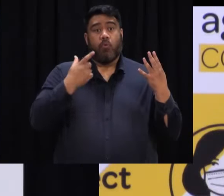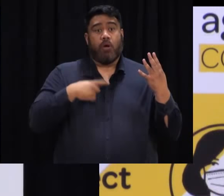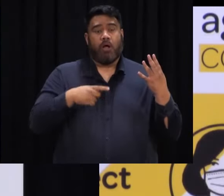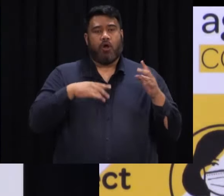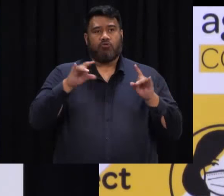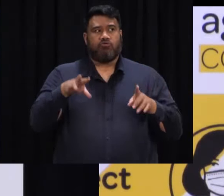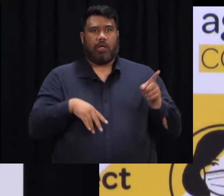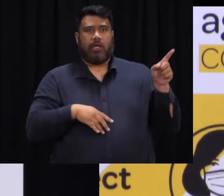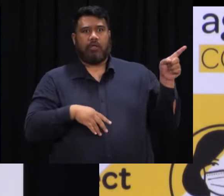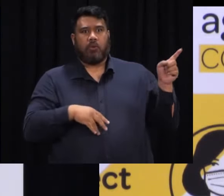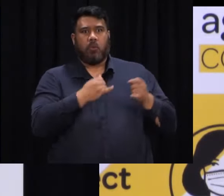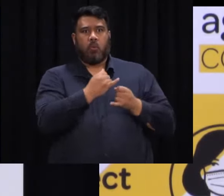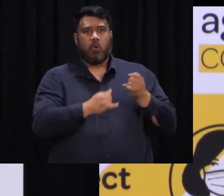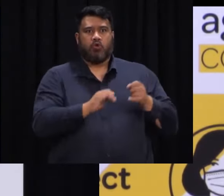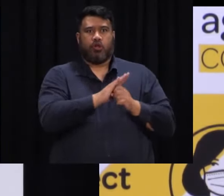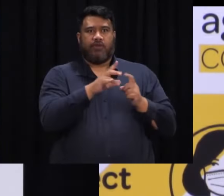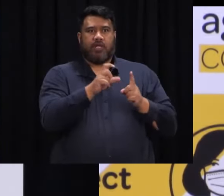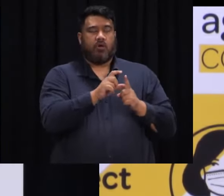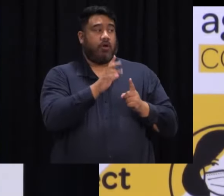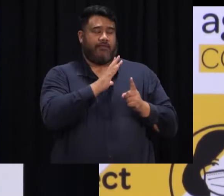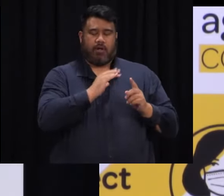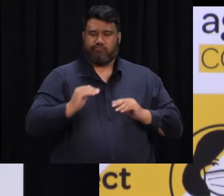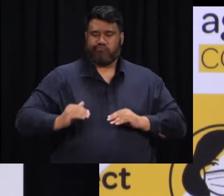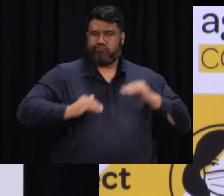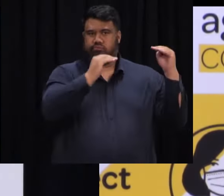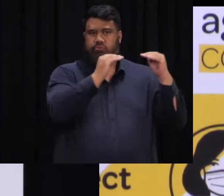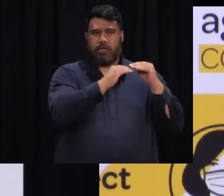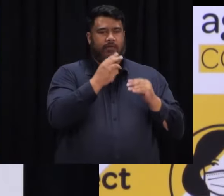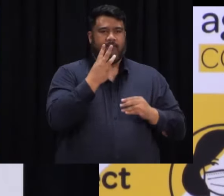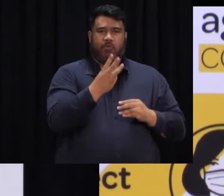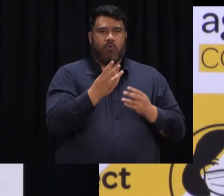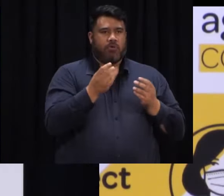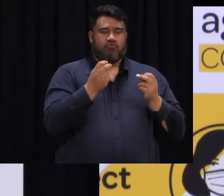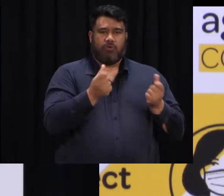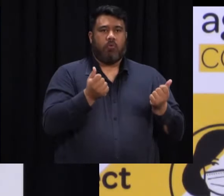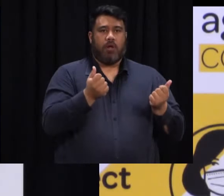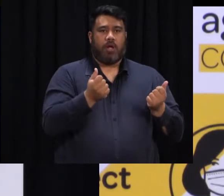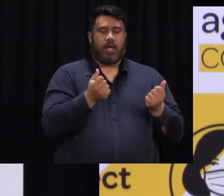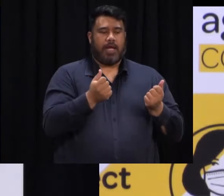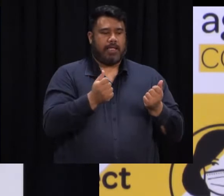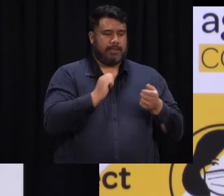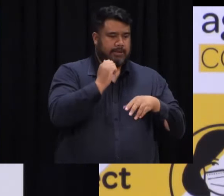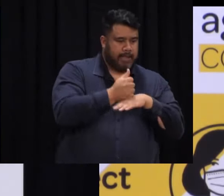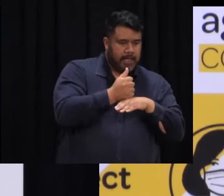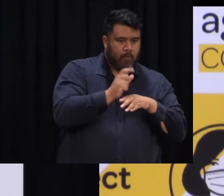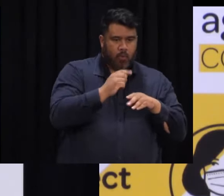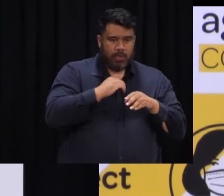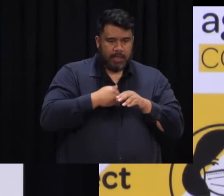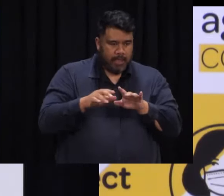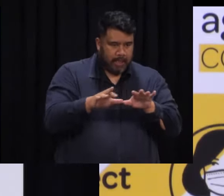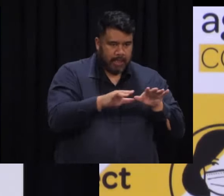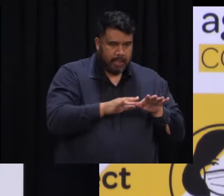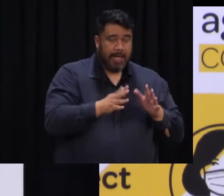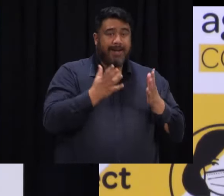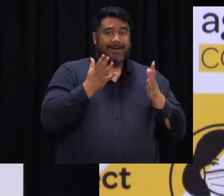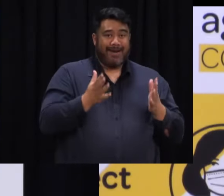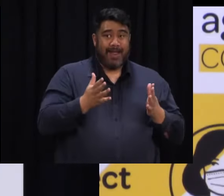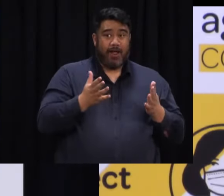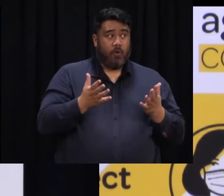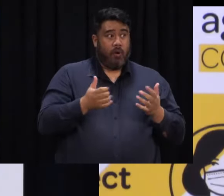So we moved quickly to establish how widespread it was, get that broad containment, and now we need to keep going. And I'd really